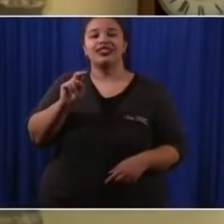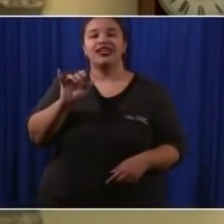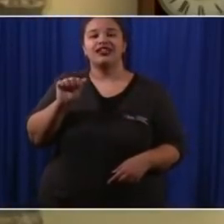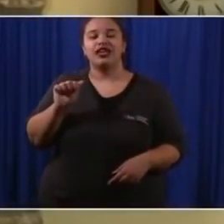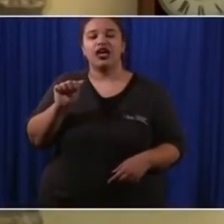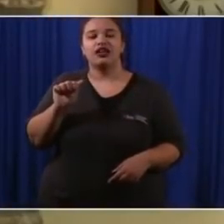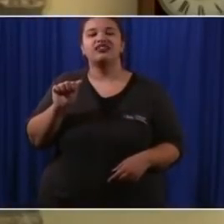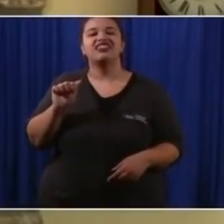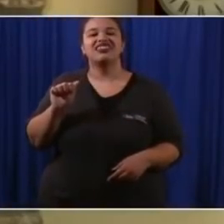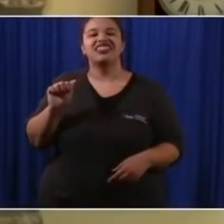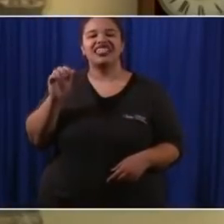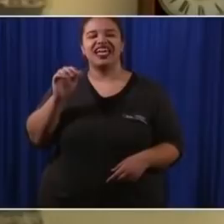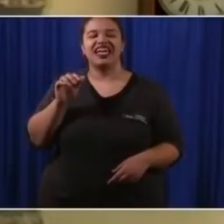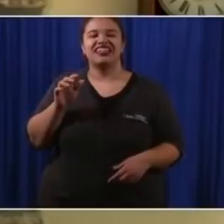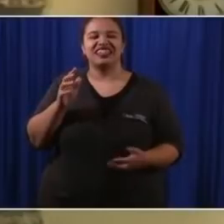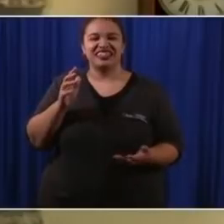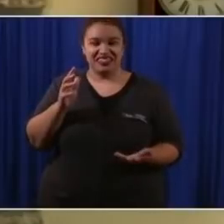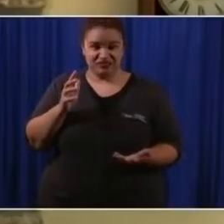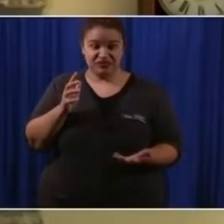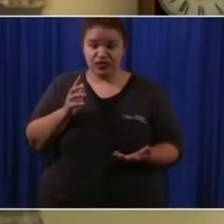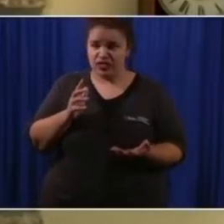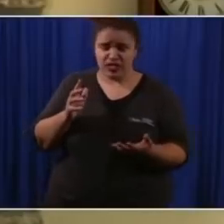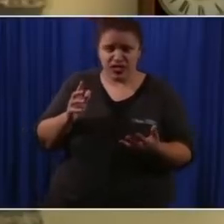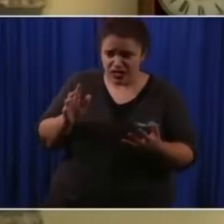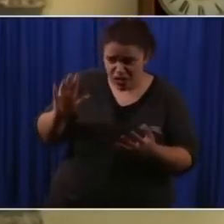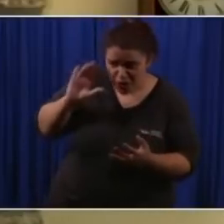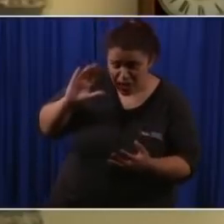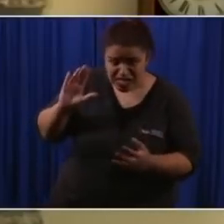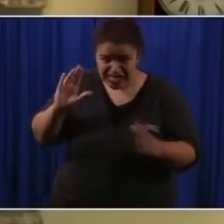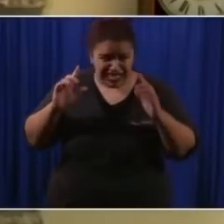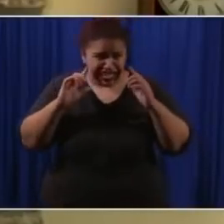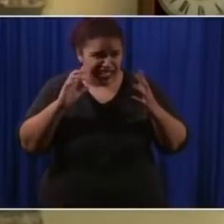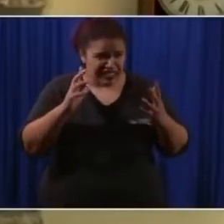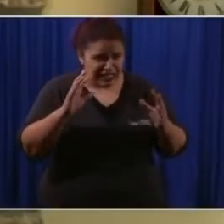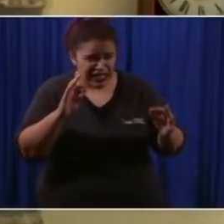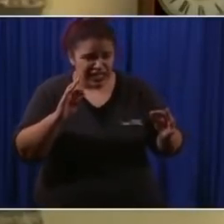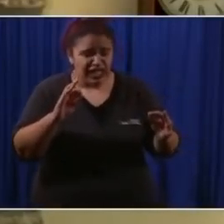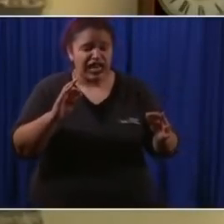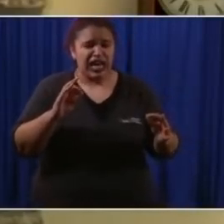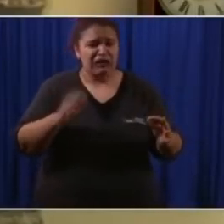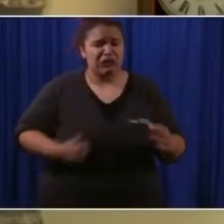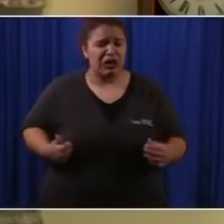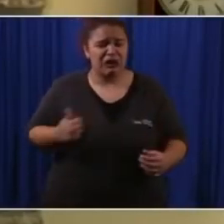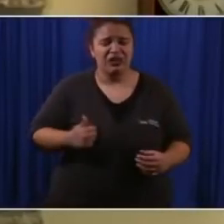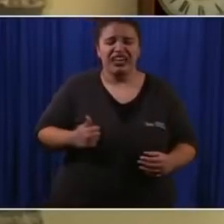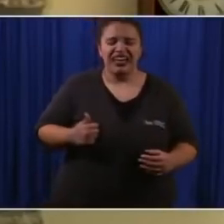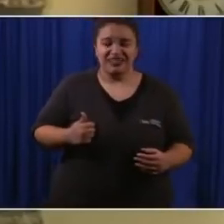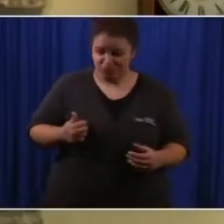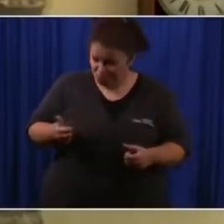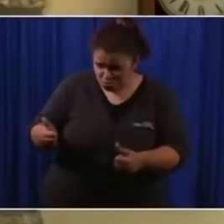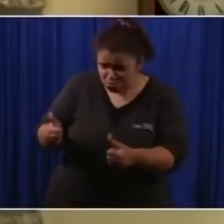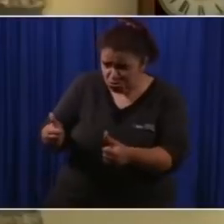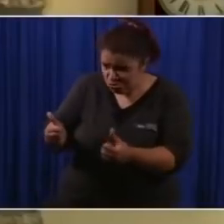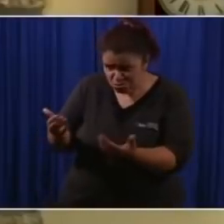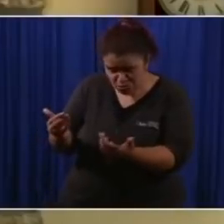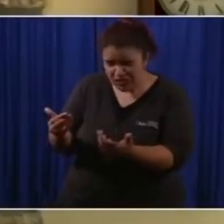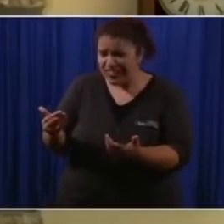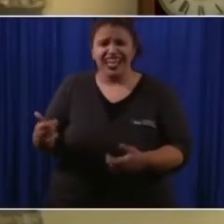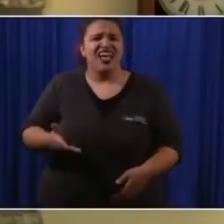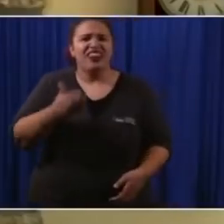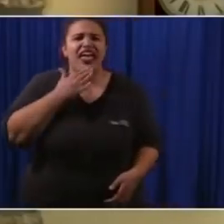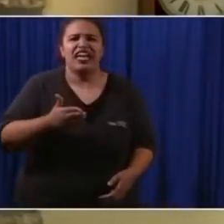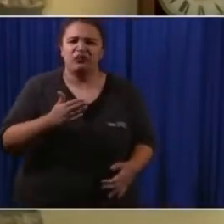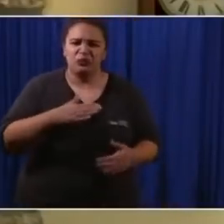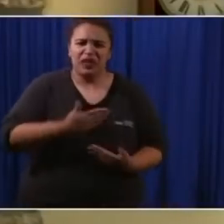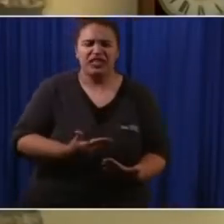Hey, Scott. Oh, there you go. Can you hear me? I'm sorry. You're on now, Scott. Go ahead. Great. Thanks for taking my question. I want to go